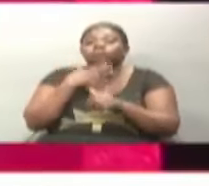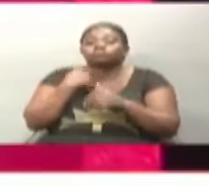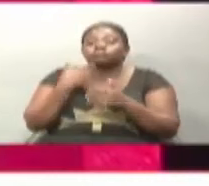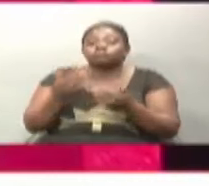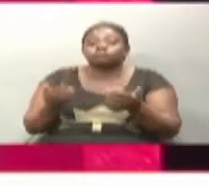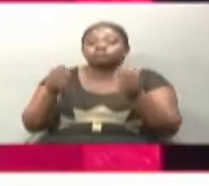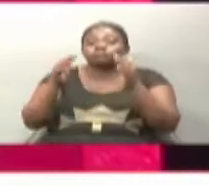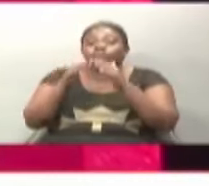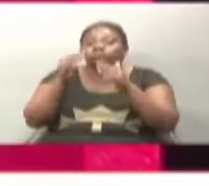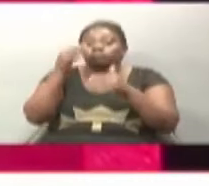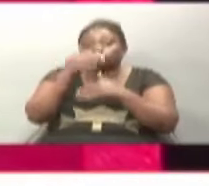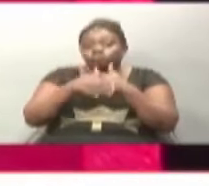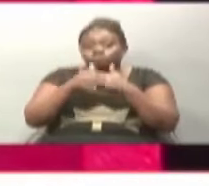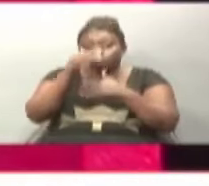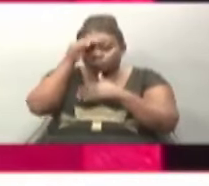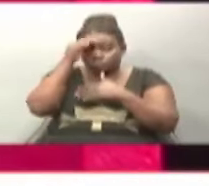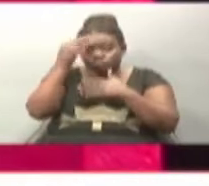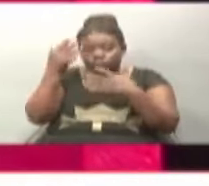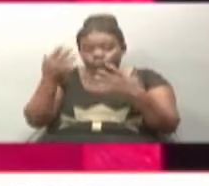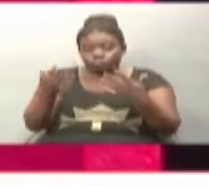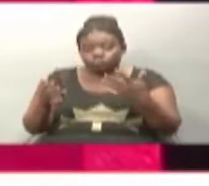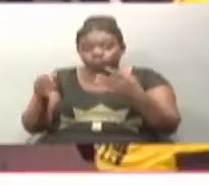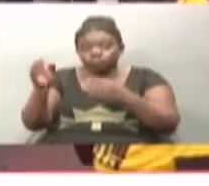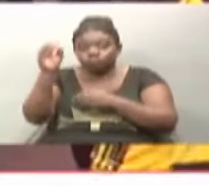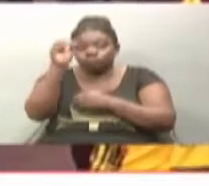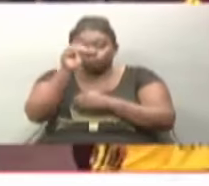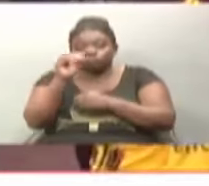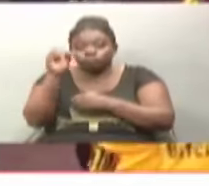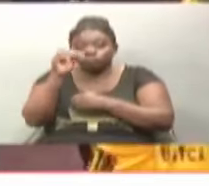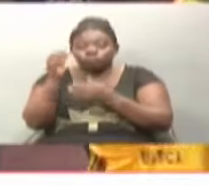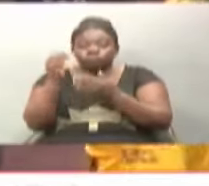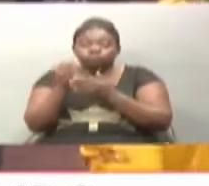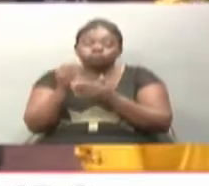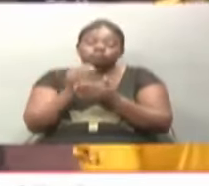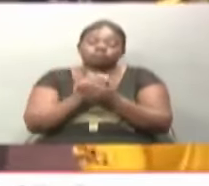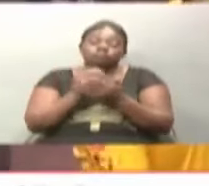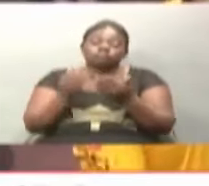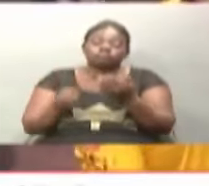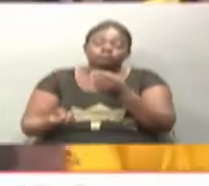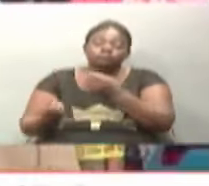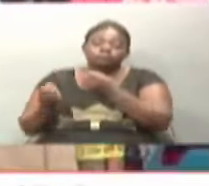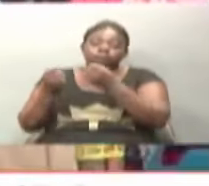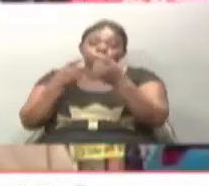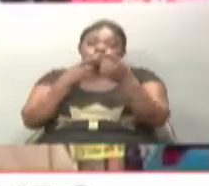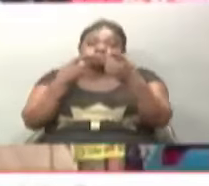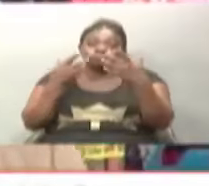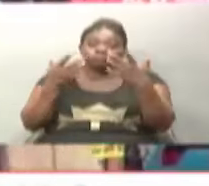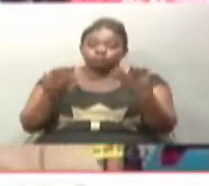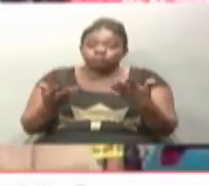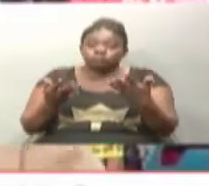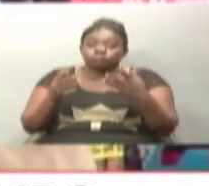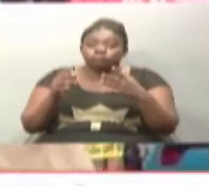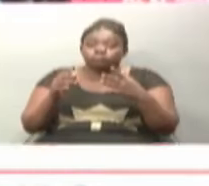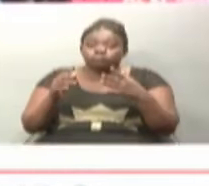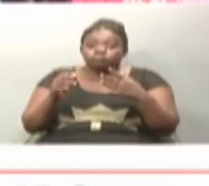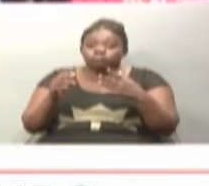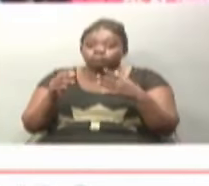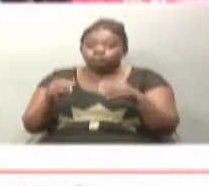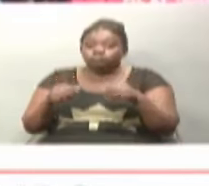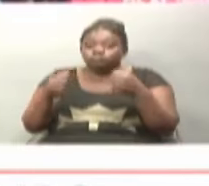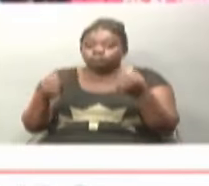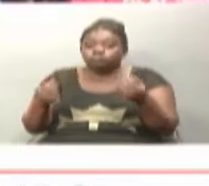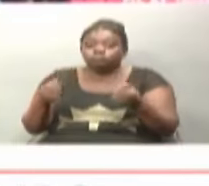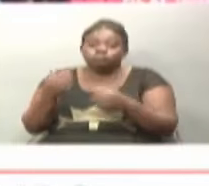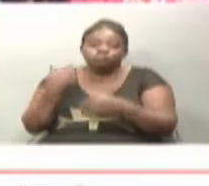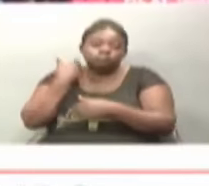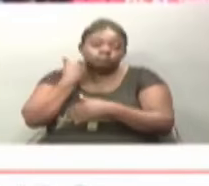Enyumba zonna ziriranye poliisi zisigadde ziwomogoddwamu ebituli olw'amasasi agaziyiseemu. Tuyinza kuva omusirika mu tujju n'omu